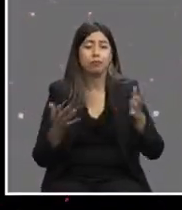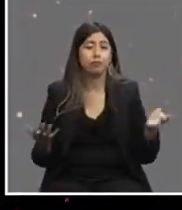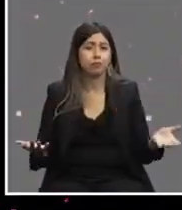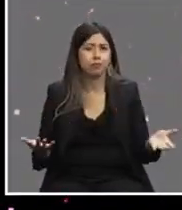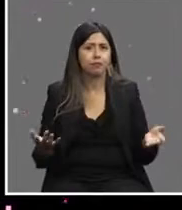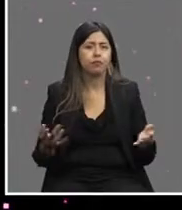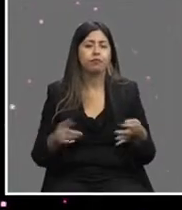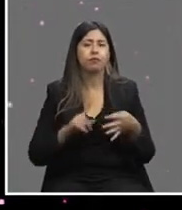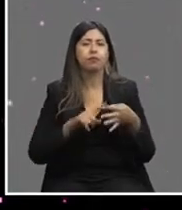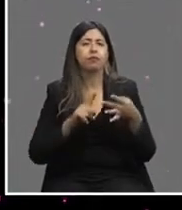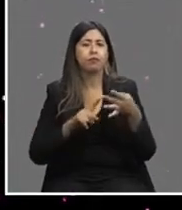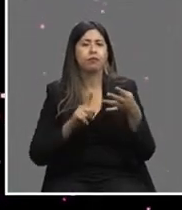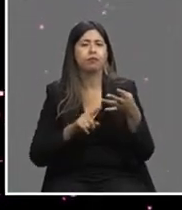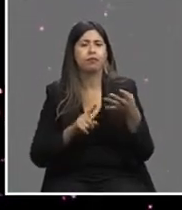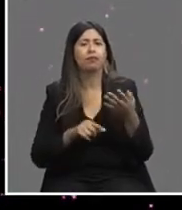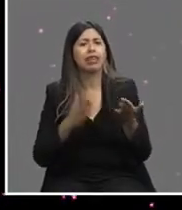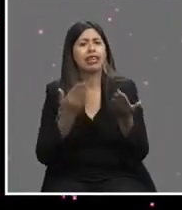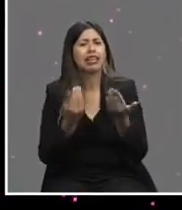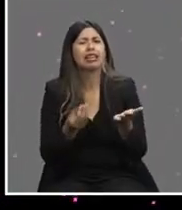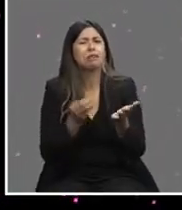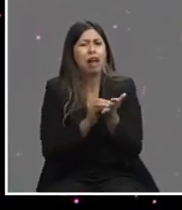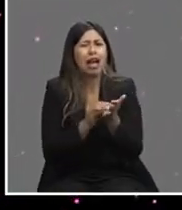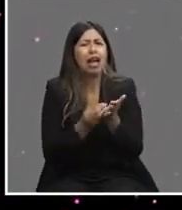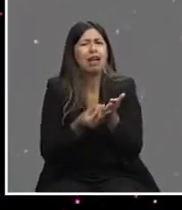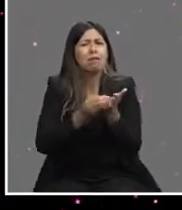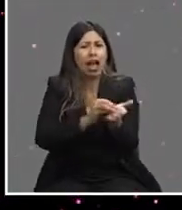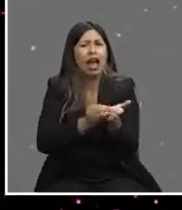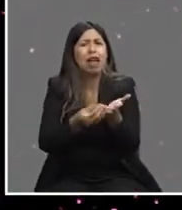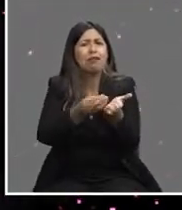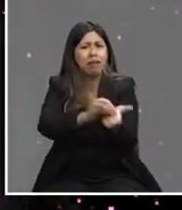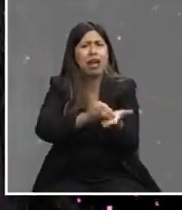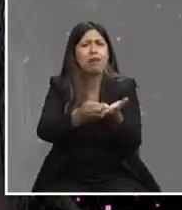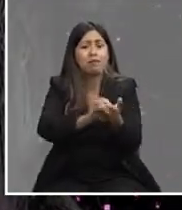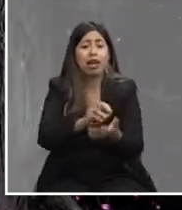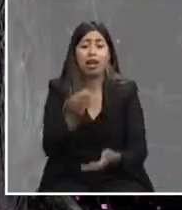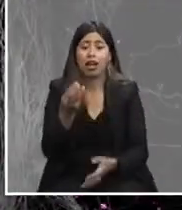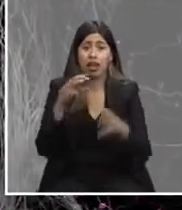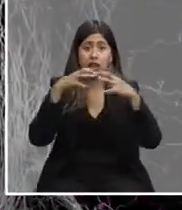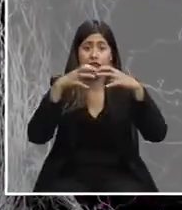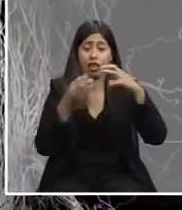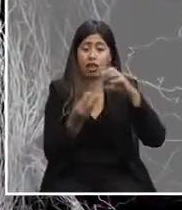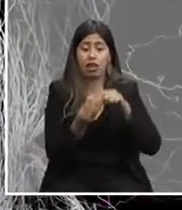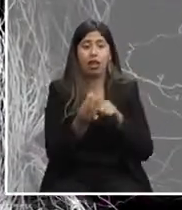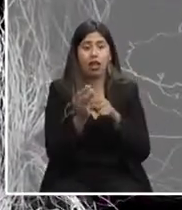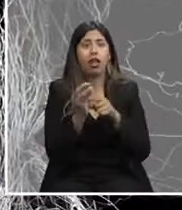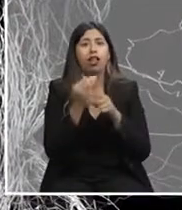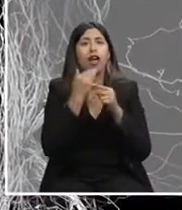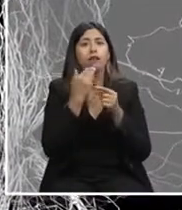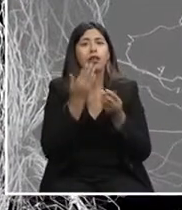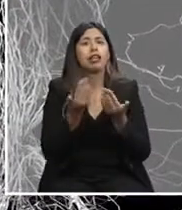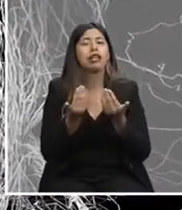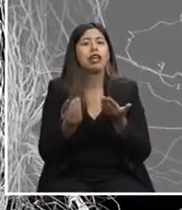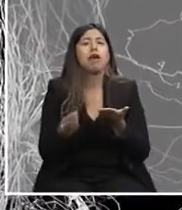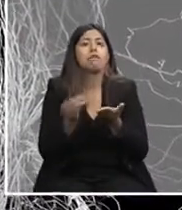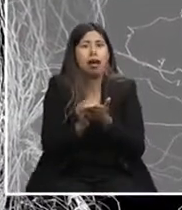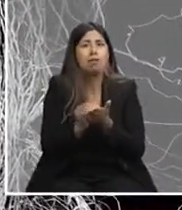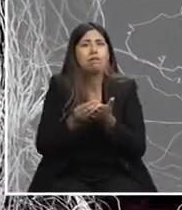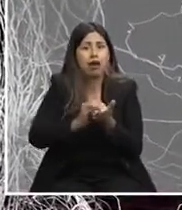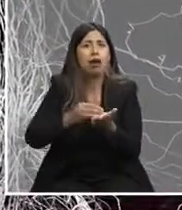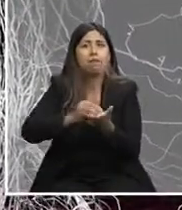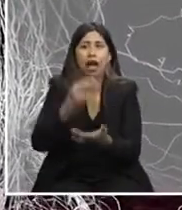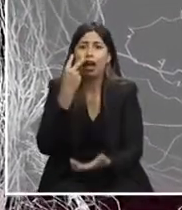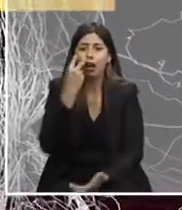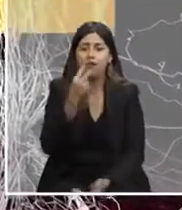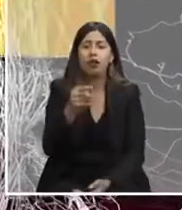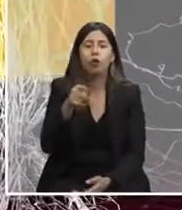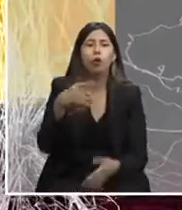it can't help but take what is offered. And we see the result today. Humanity is eating more and